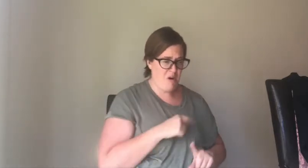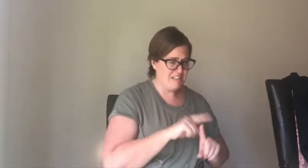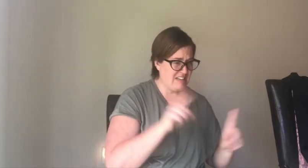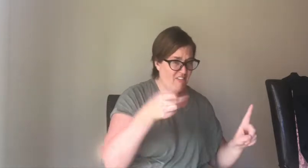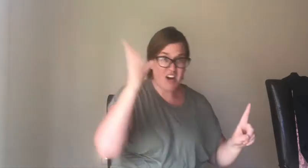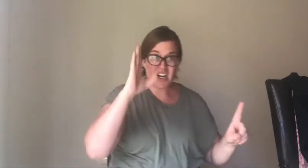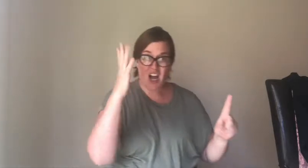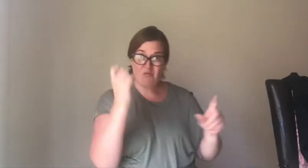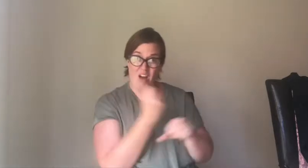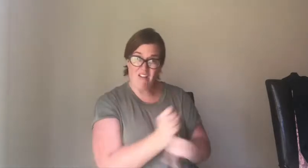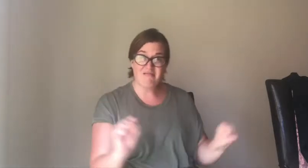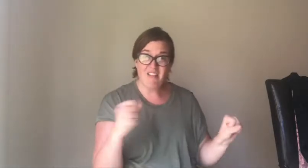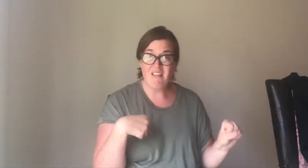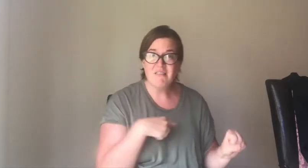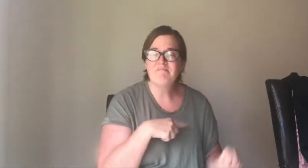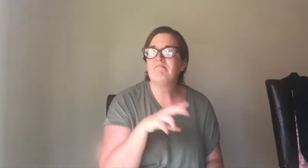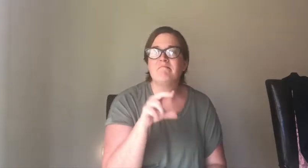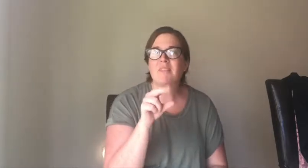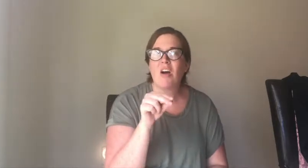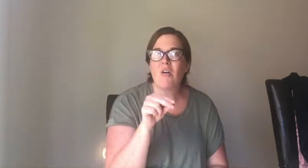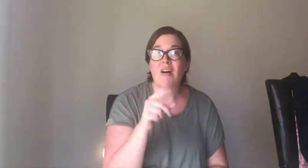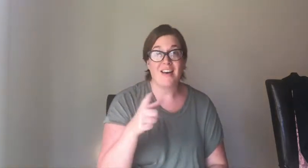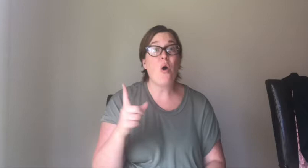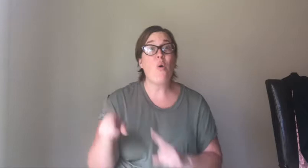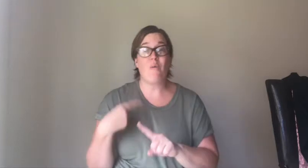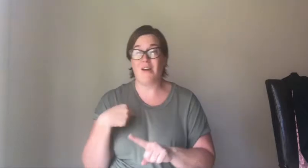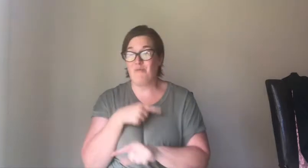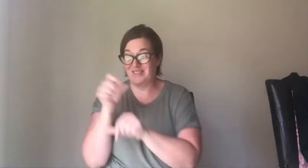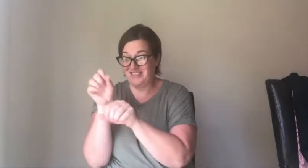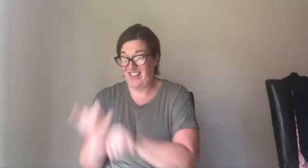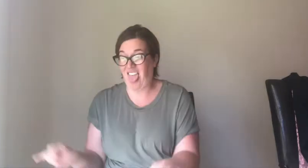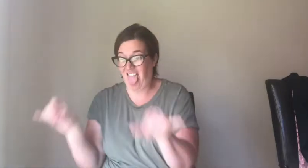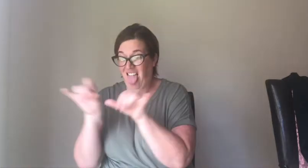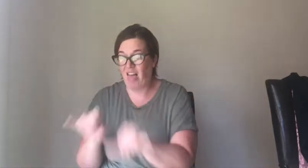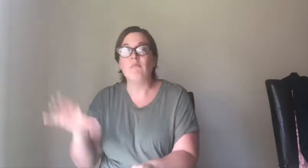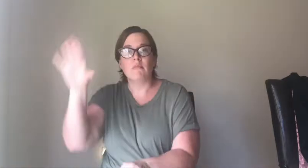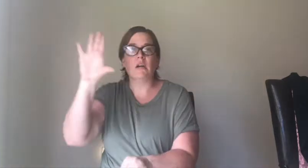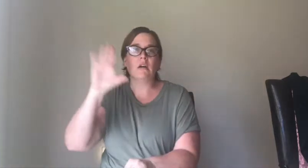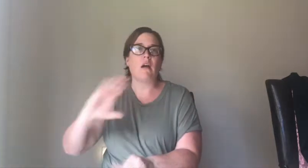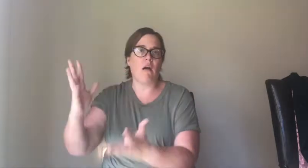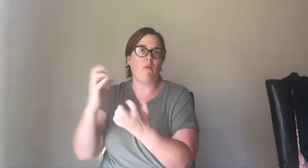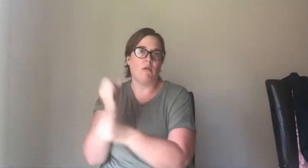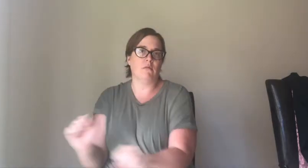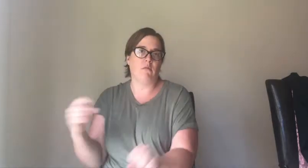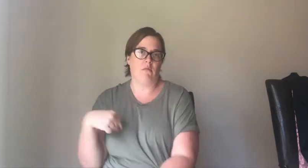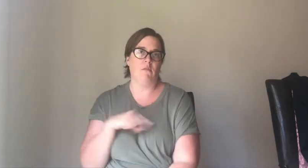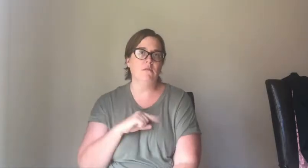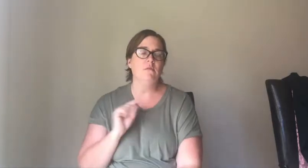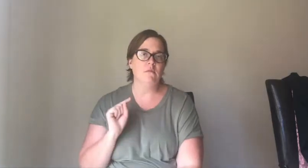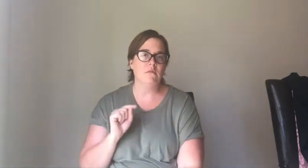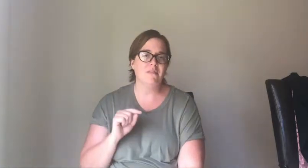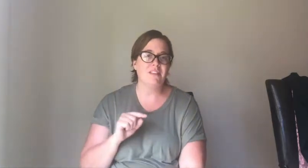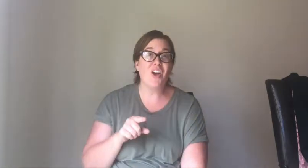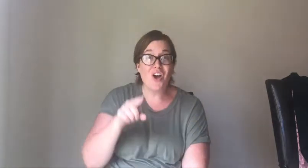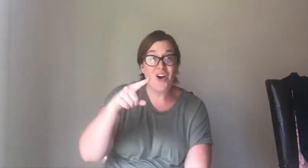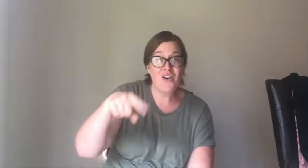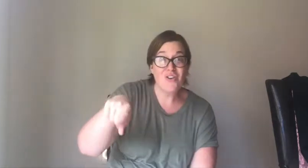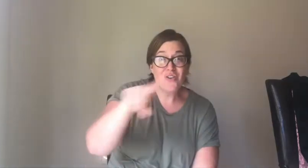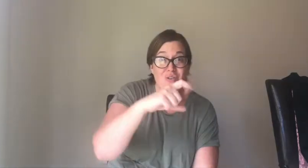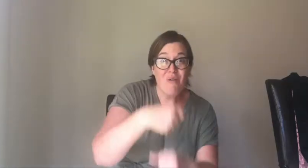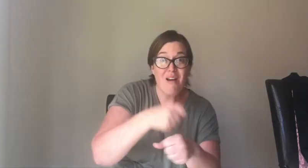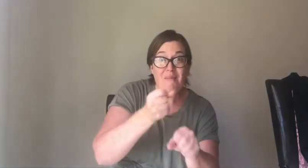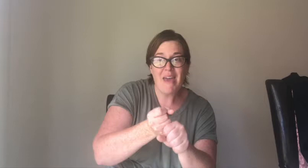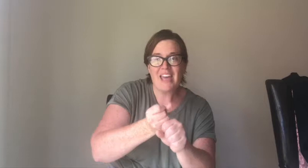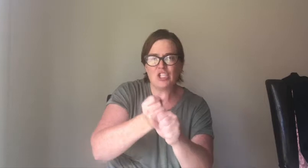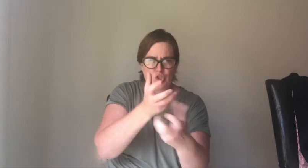therefore we don't perfectly fit in to any of those categories of the rest of the world. That's how the New Testament writers